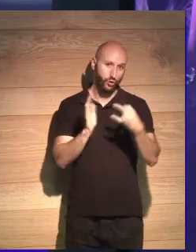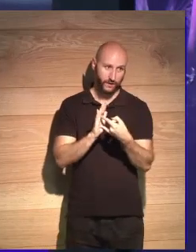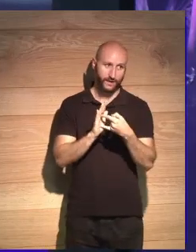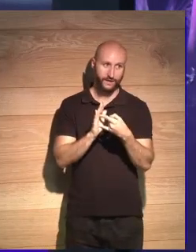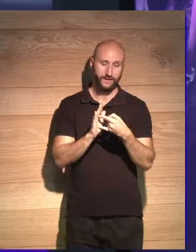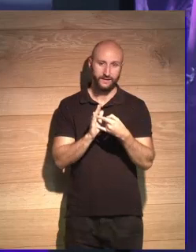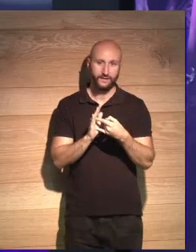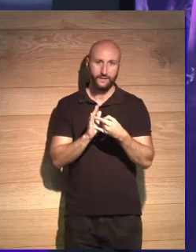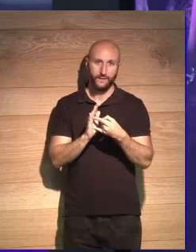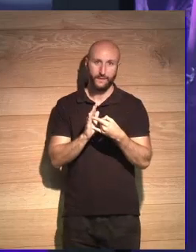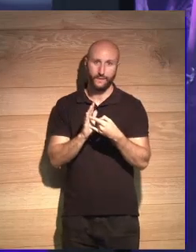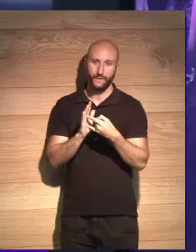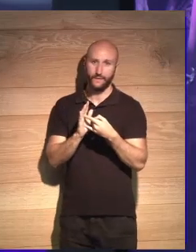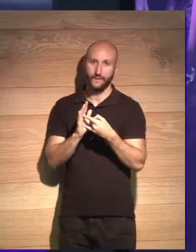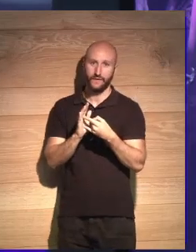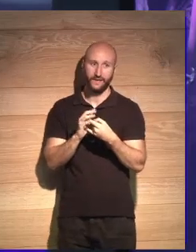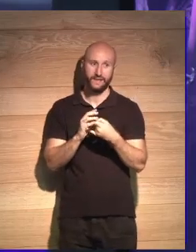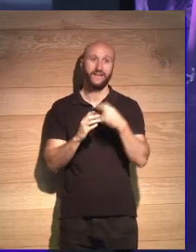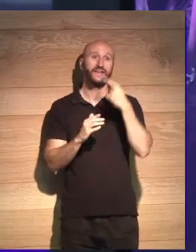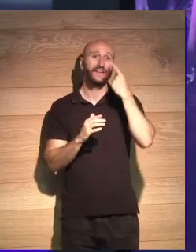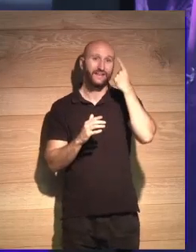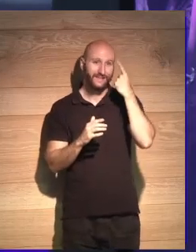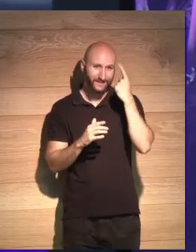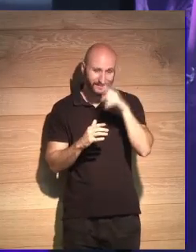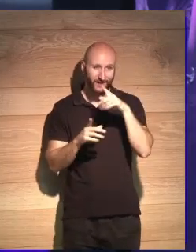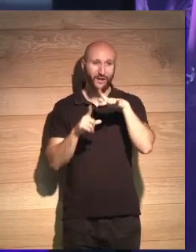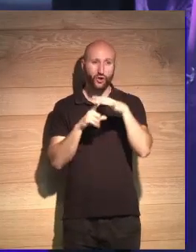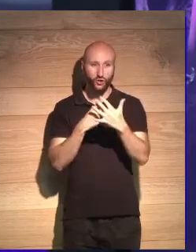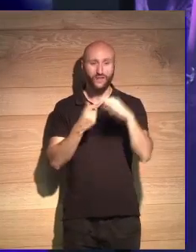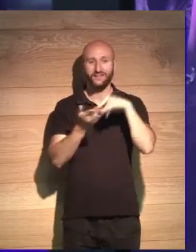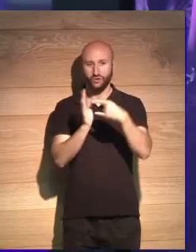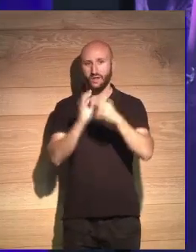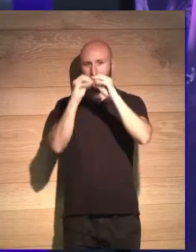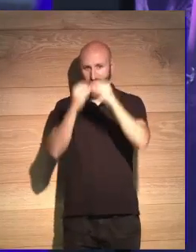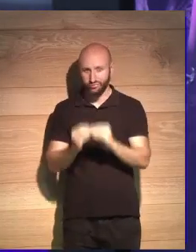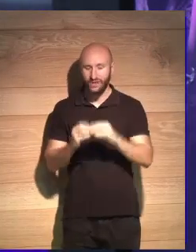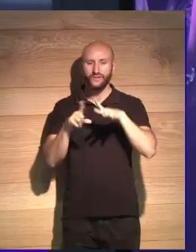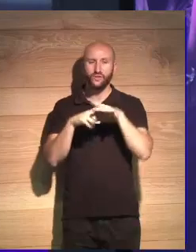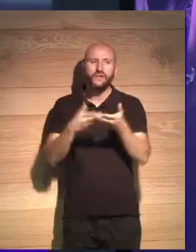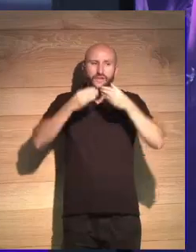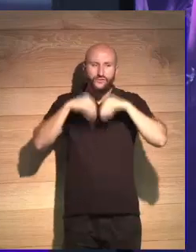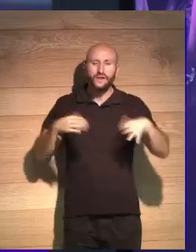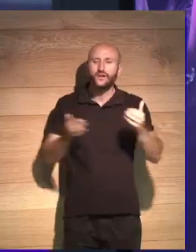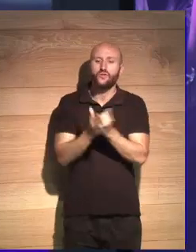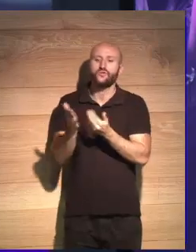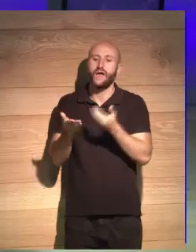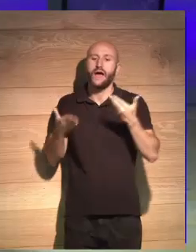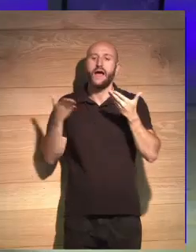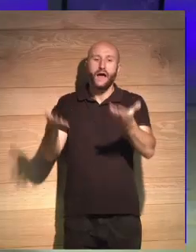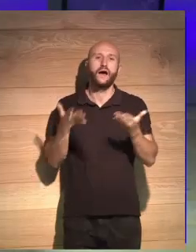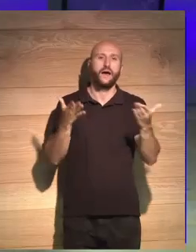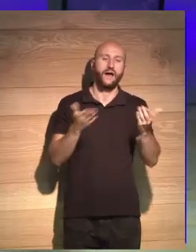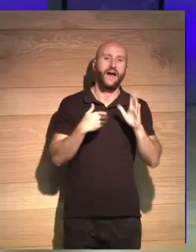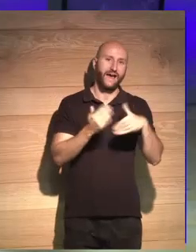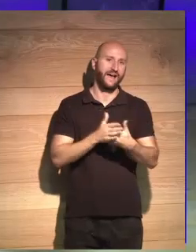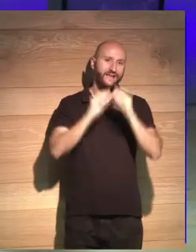with technology, and then you have to know what historic